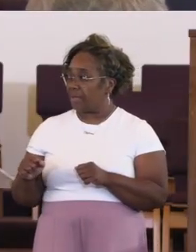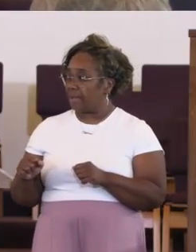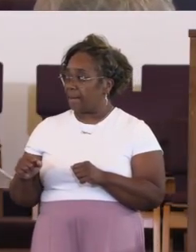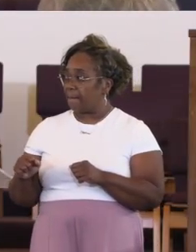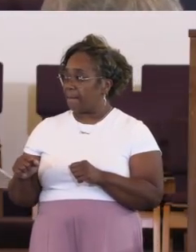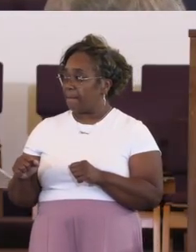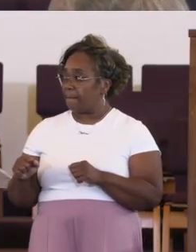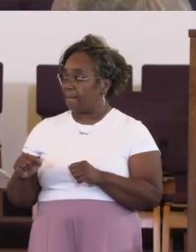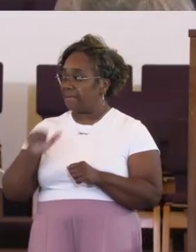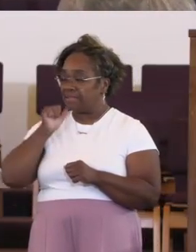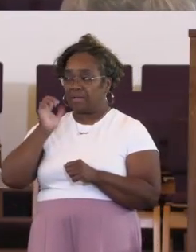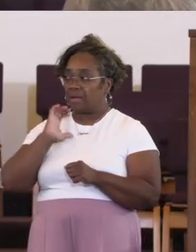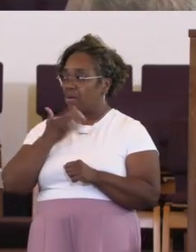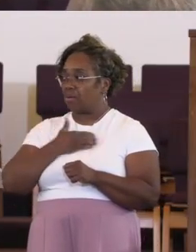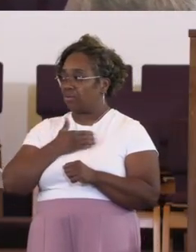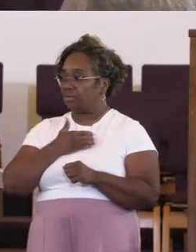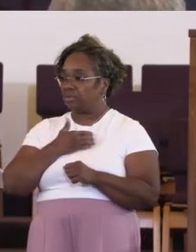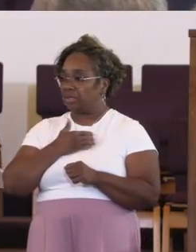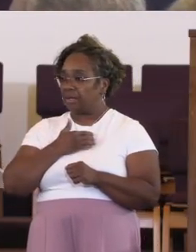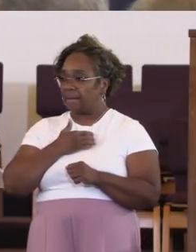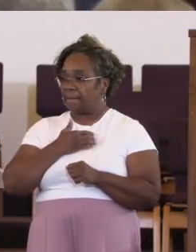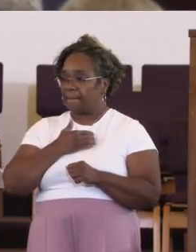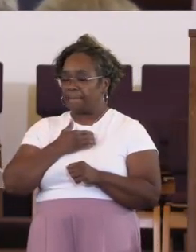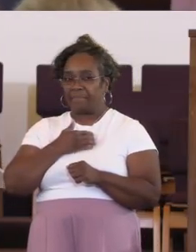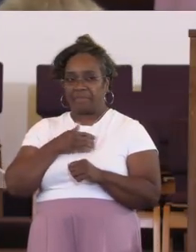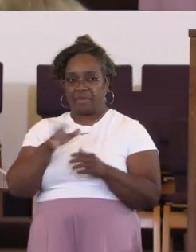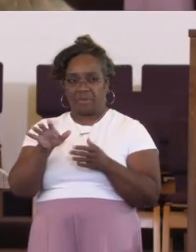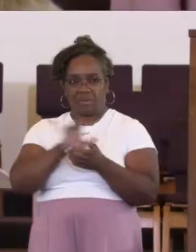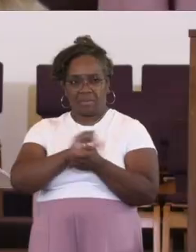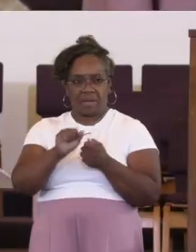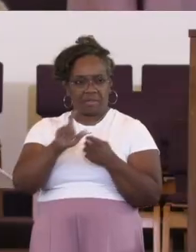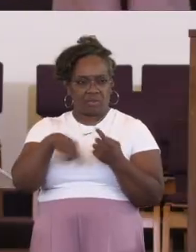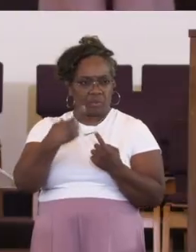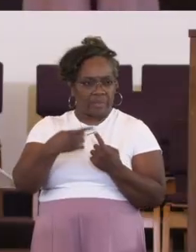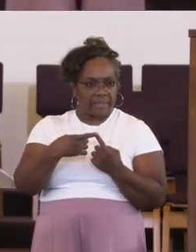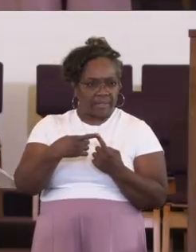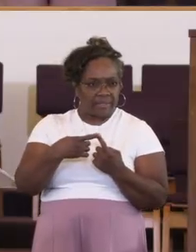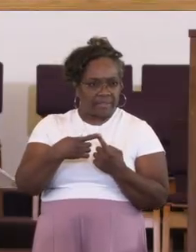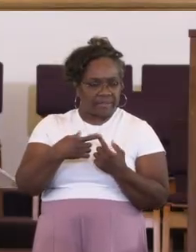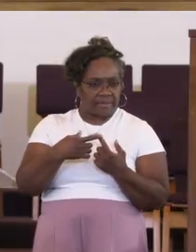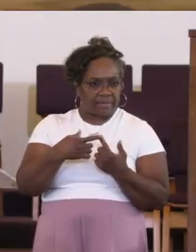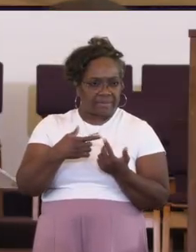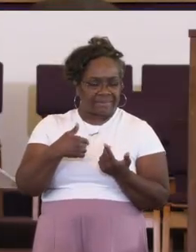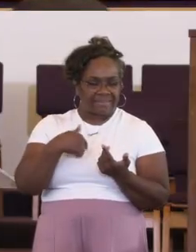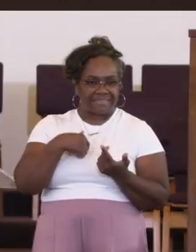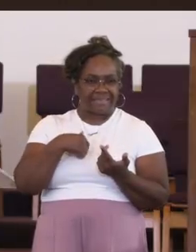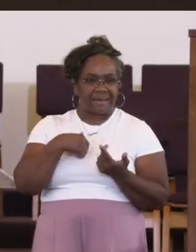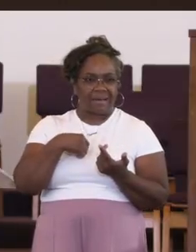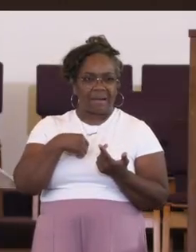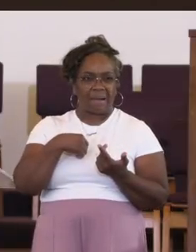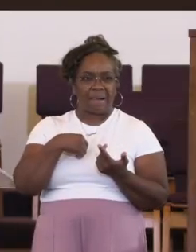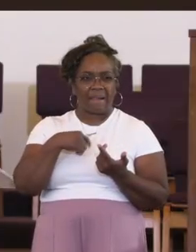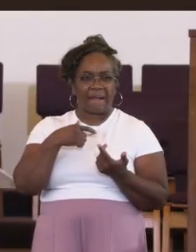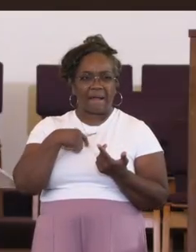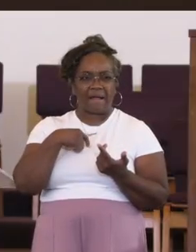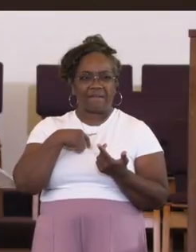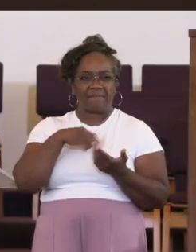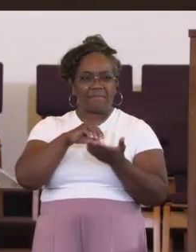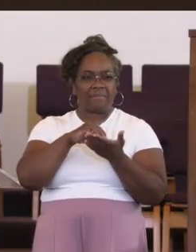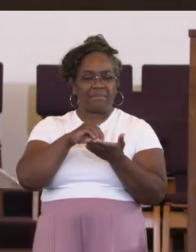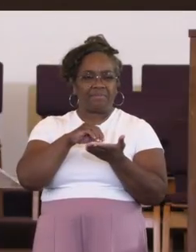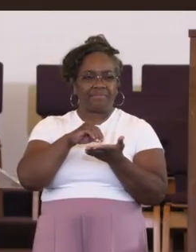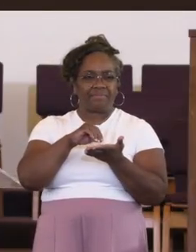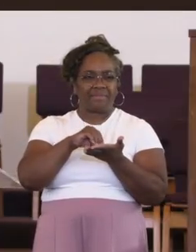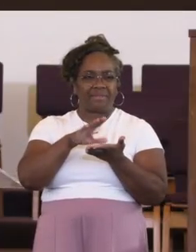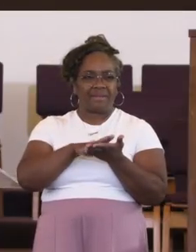It's not one of ours. So when was it demolished? I would have to go on. I've been putting everything in the